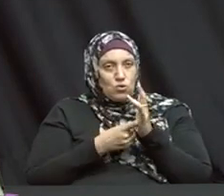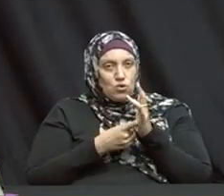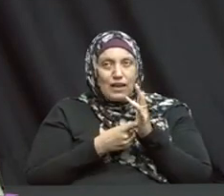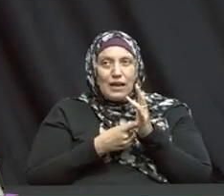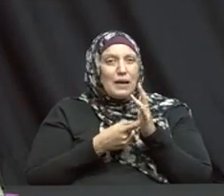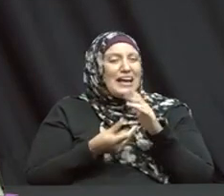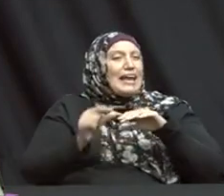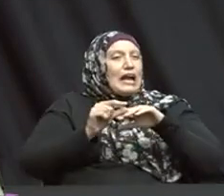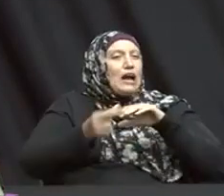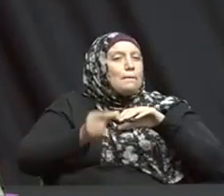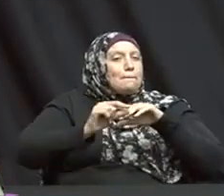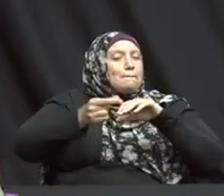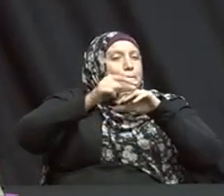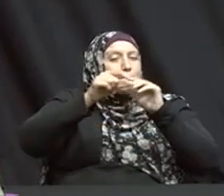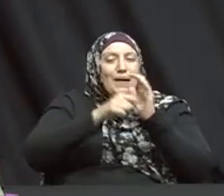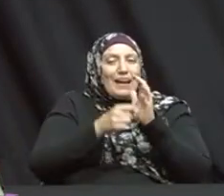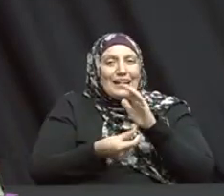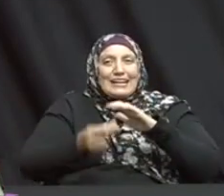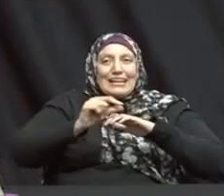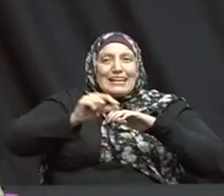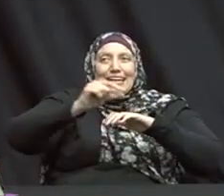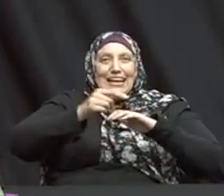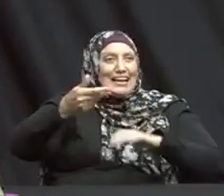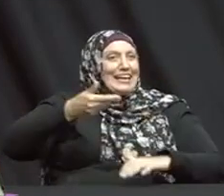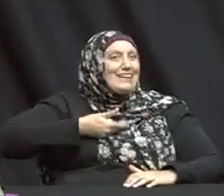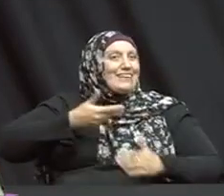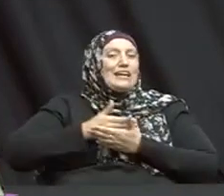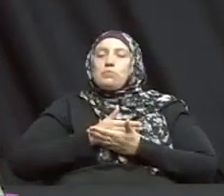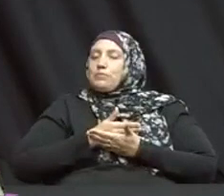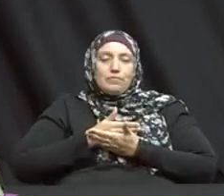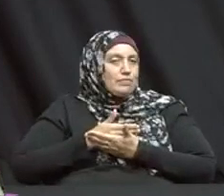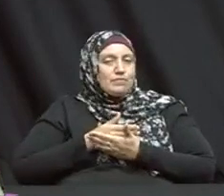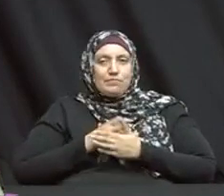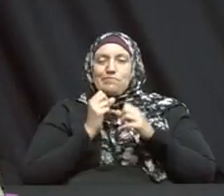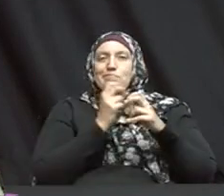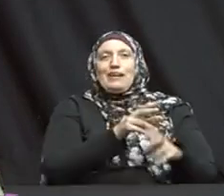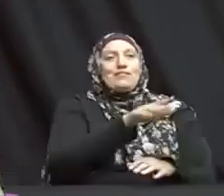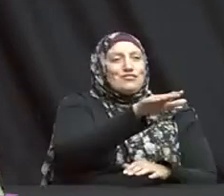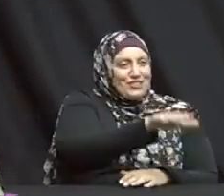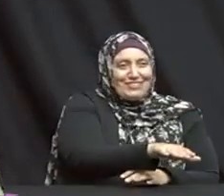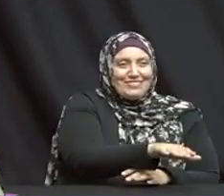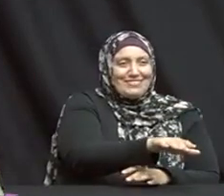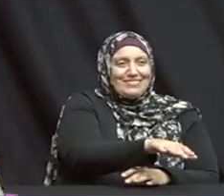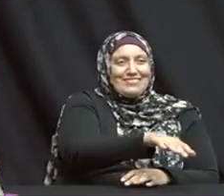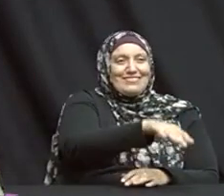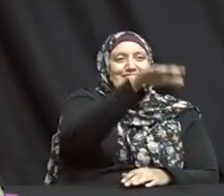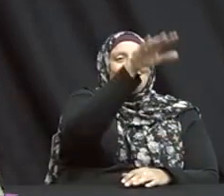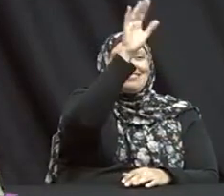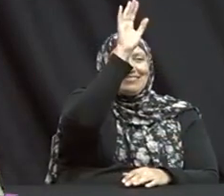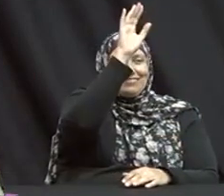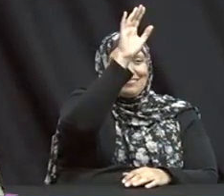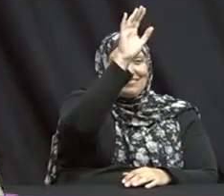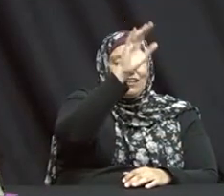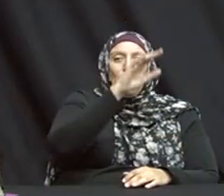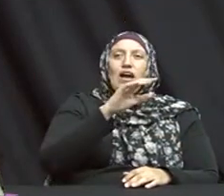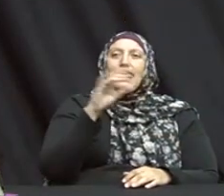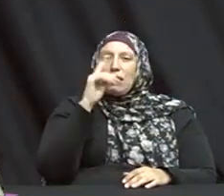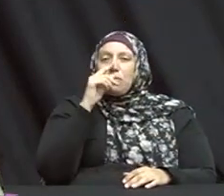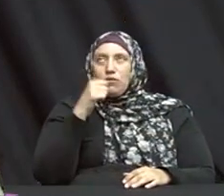it's distributed to the beneficiary or used for his or her costs, or it can be accumulated. So